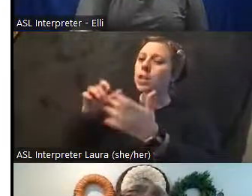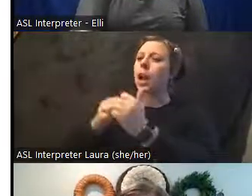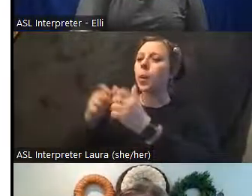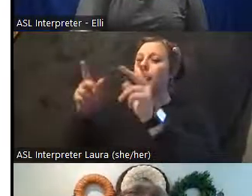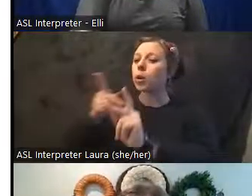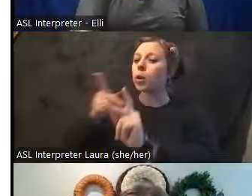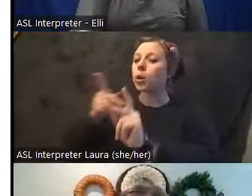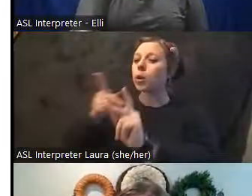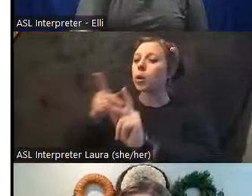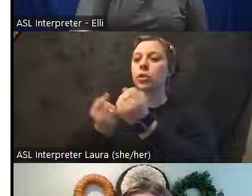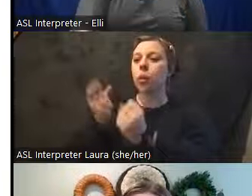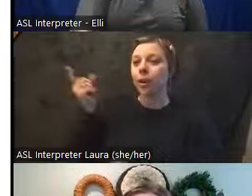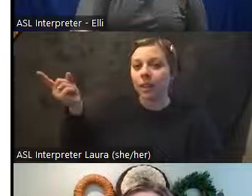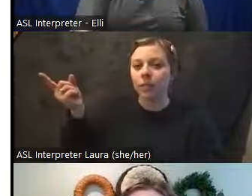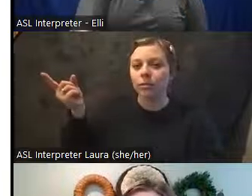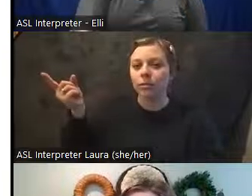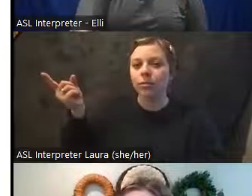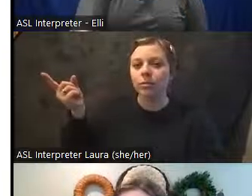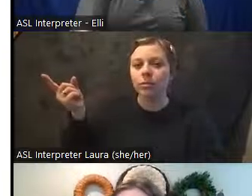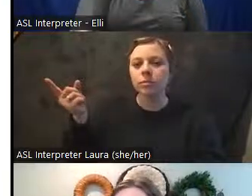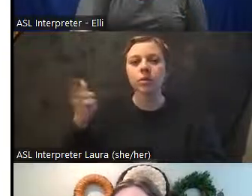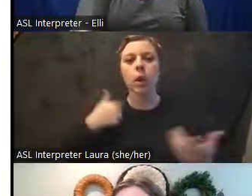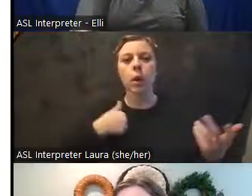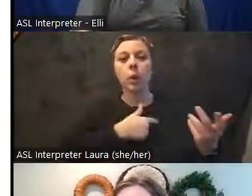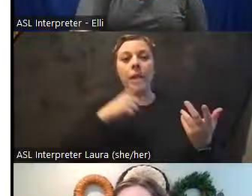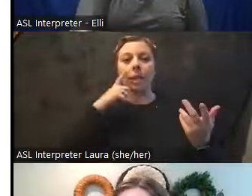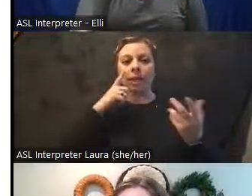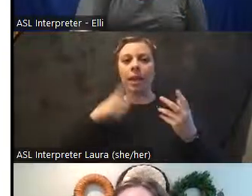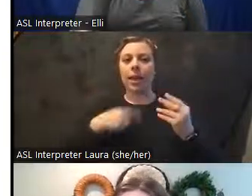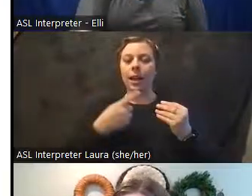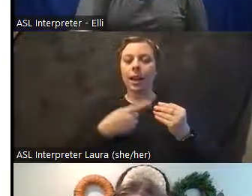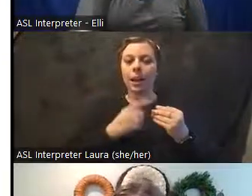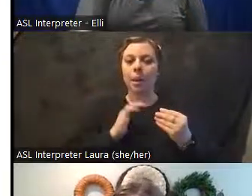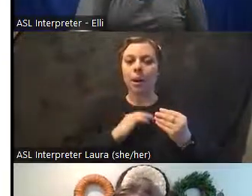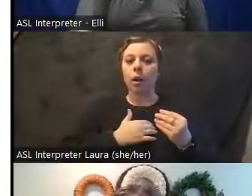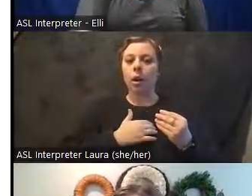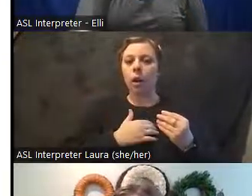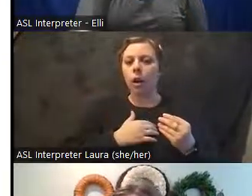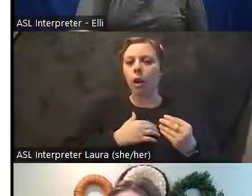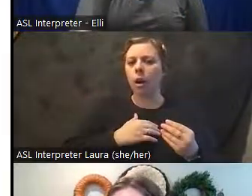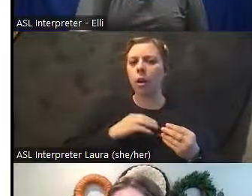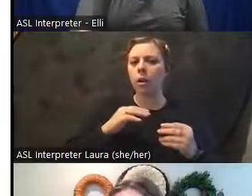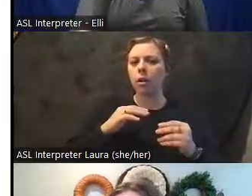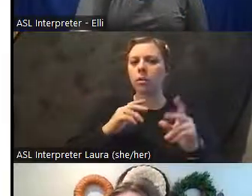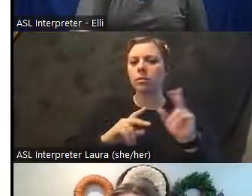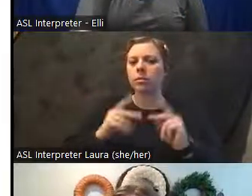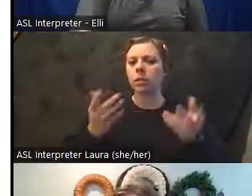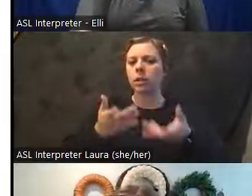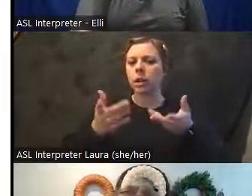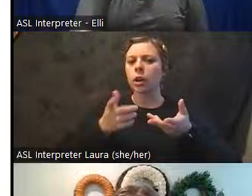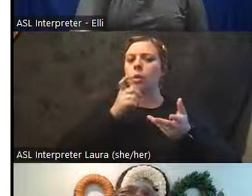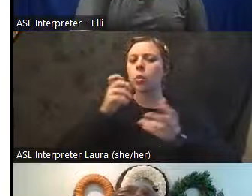our excellent FNEs and the care that they provide, they have different reporting requirements than college